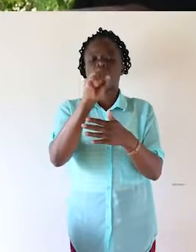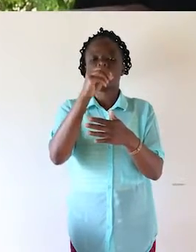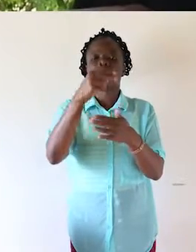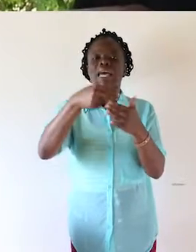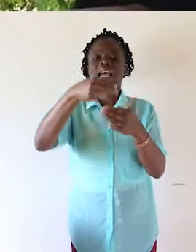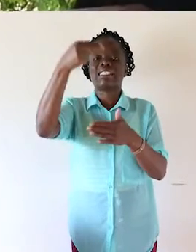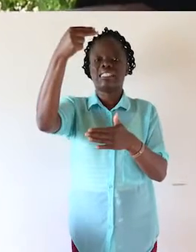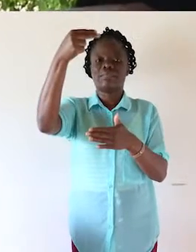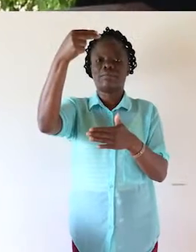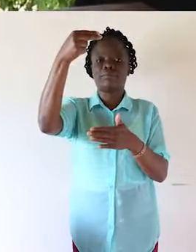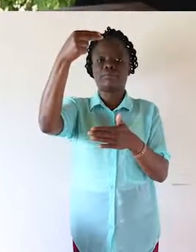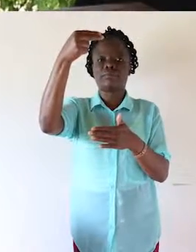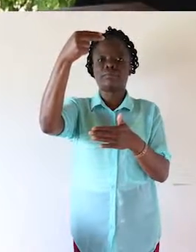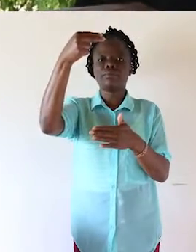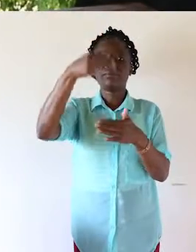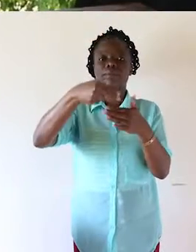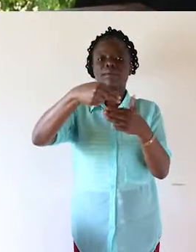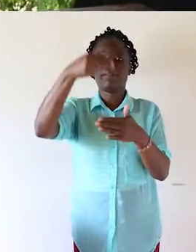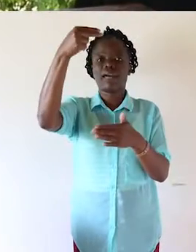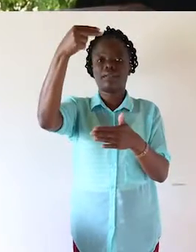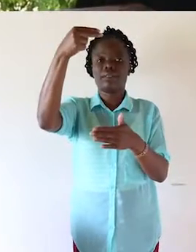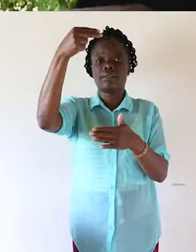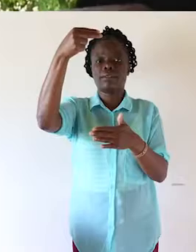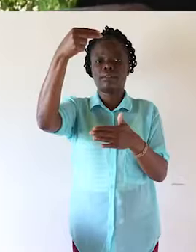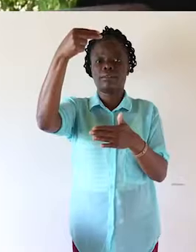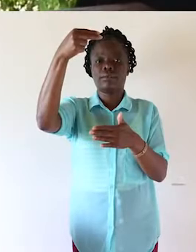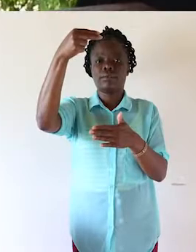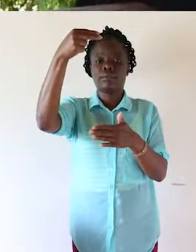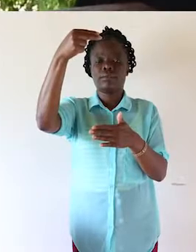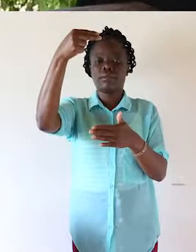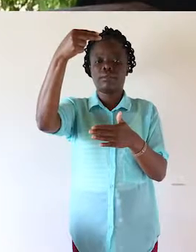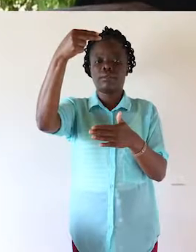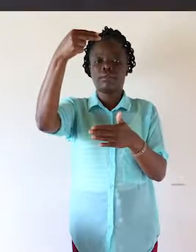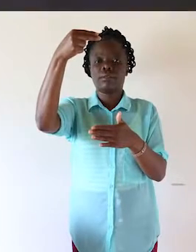height, that distance,